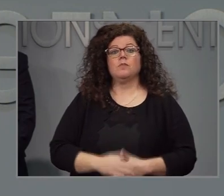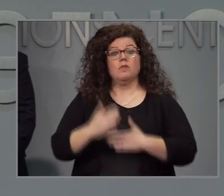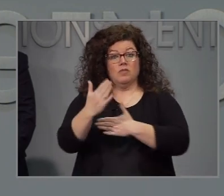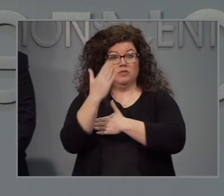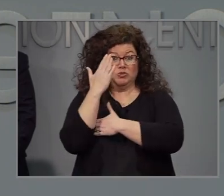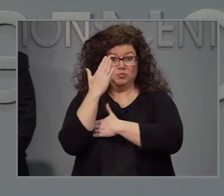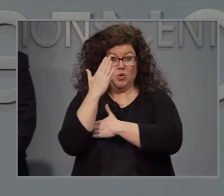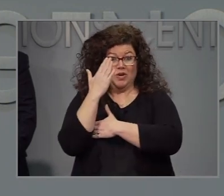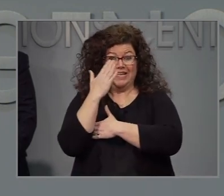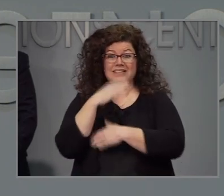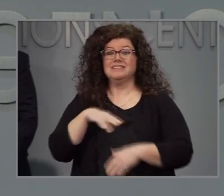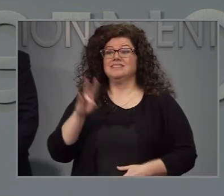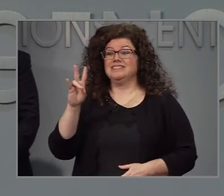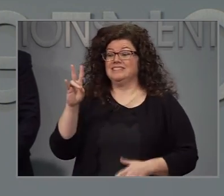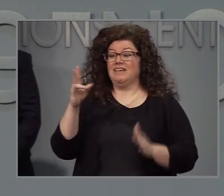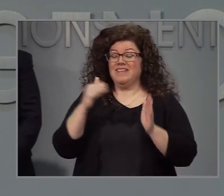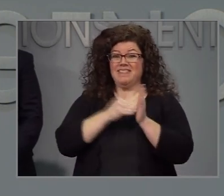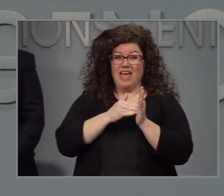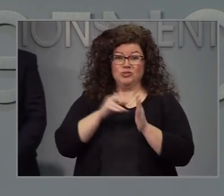there were